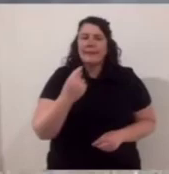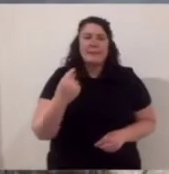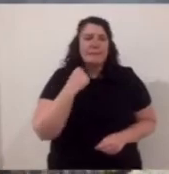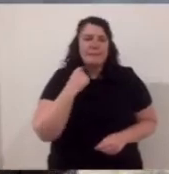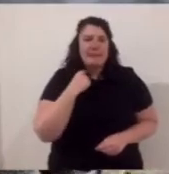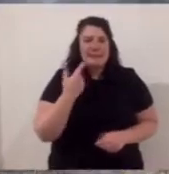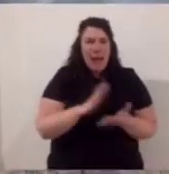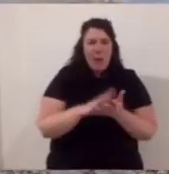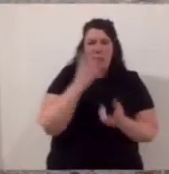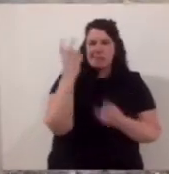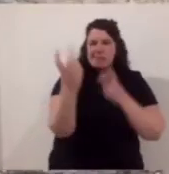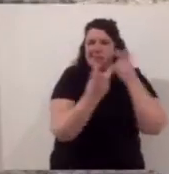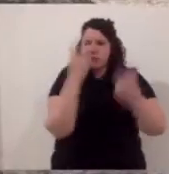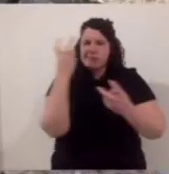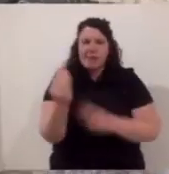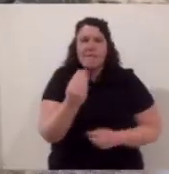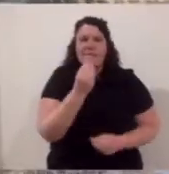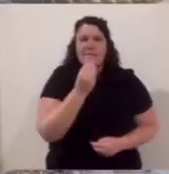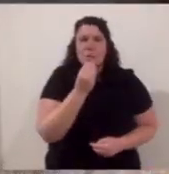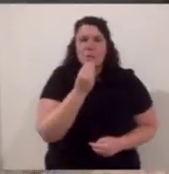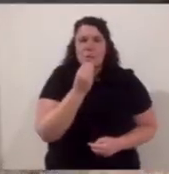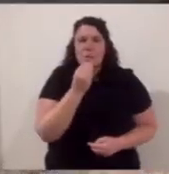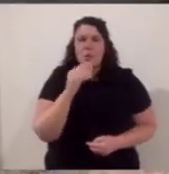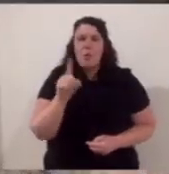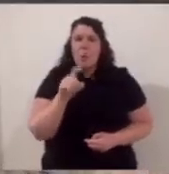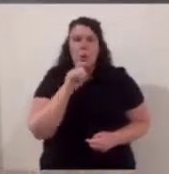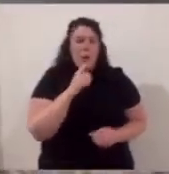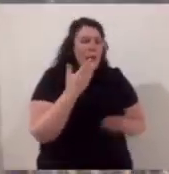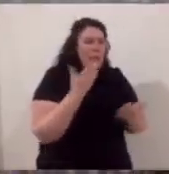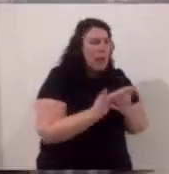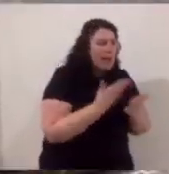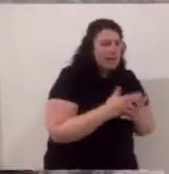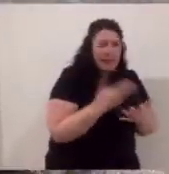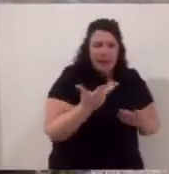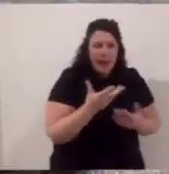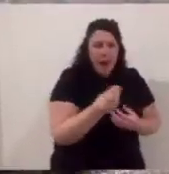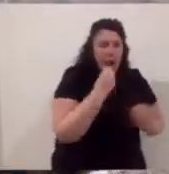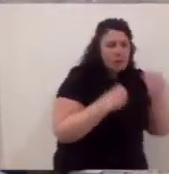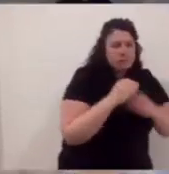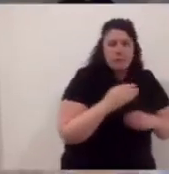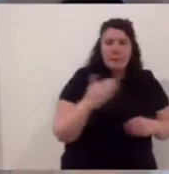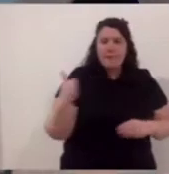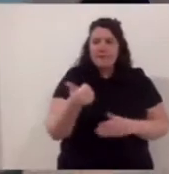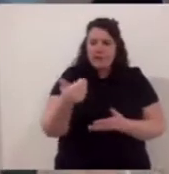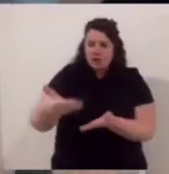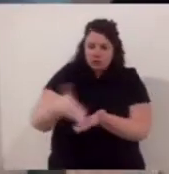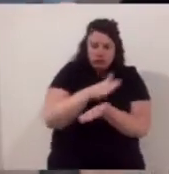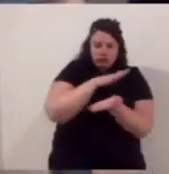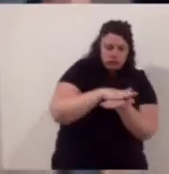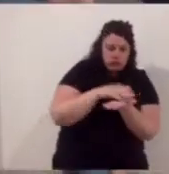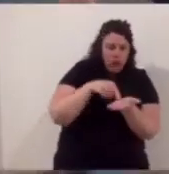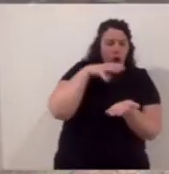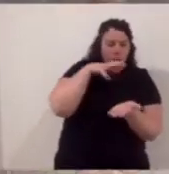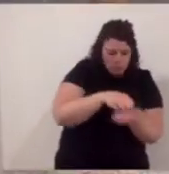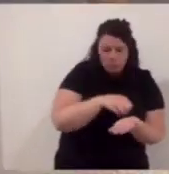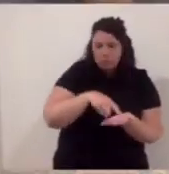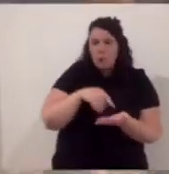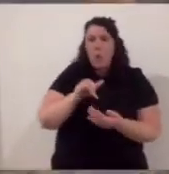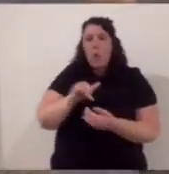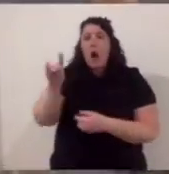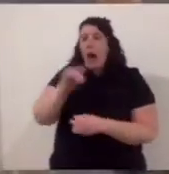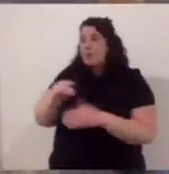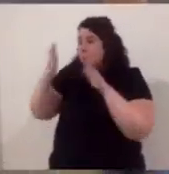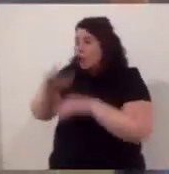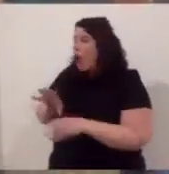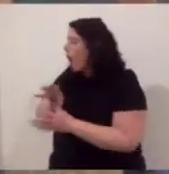their hunting strategy is extraordinary. So they will opportunistically scavenge anything they can, maybe a fish that's washed up on the beach or